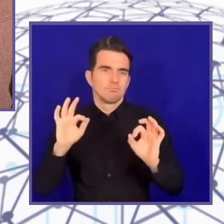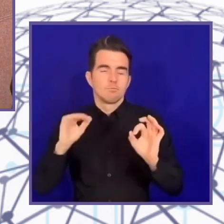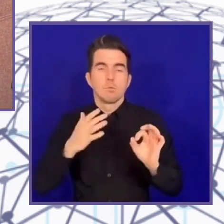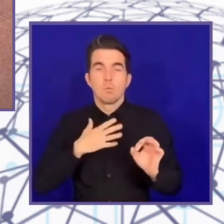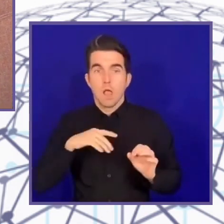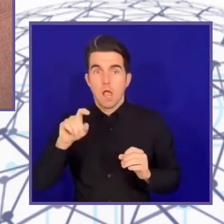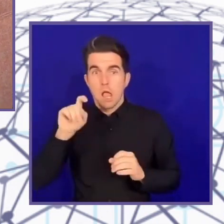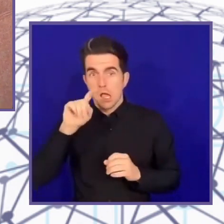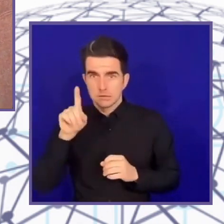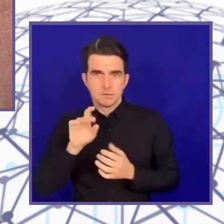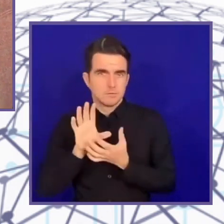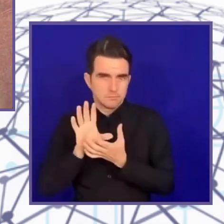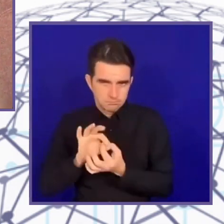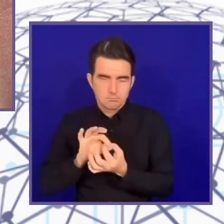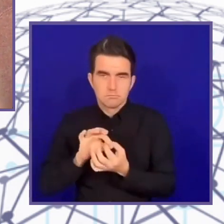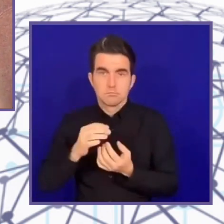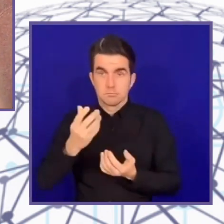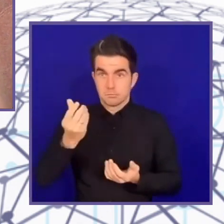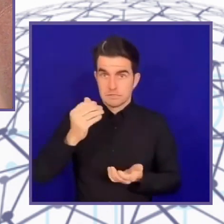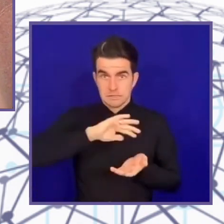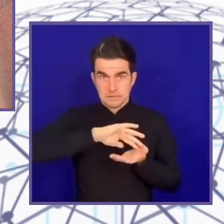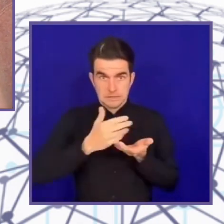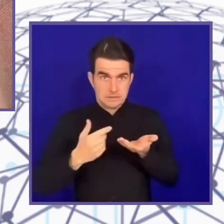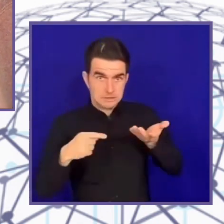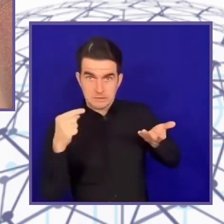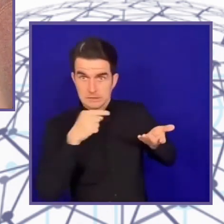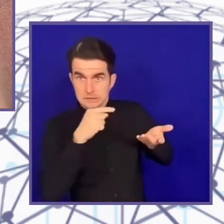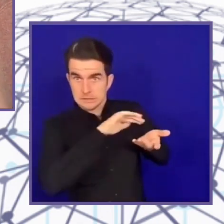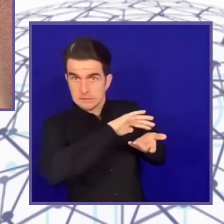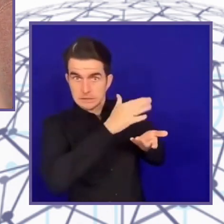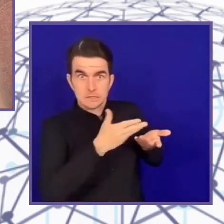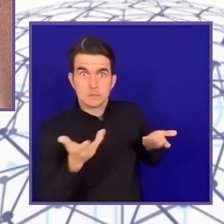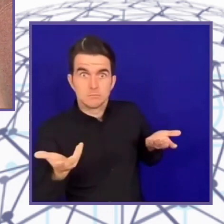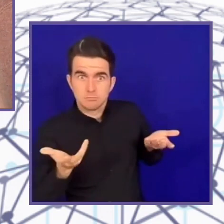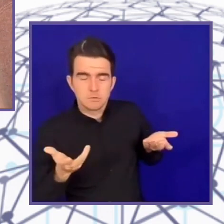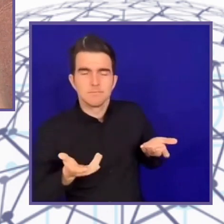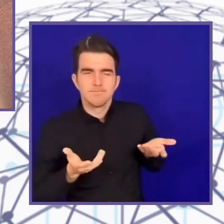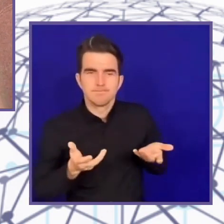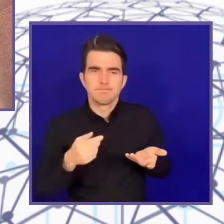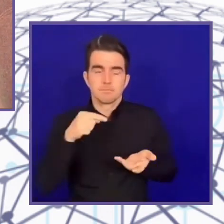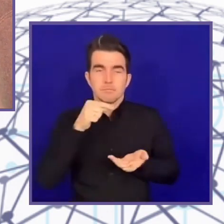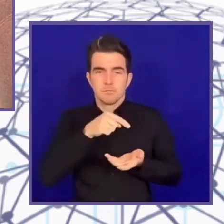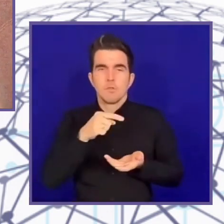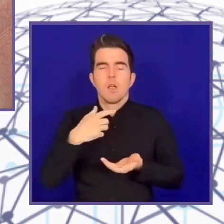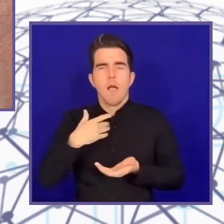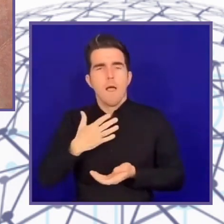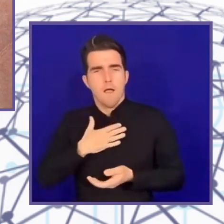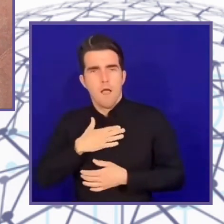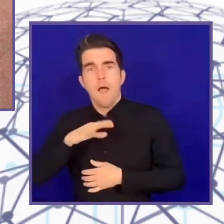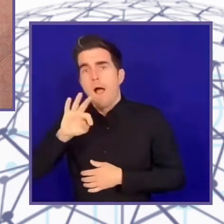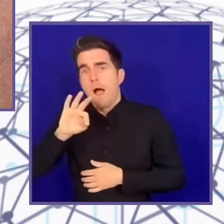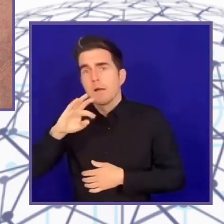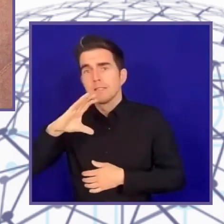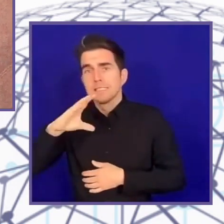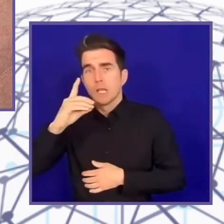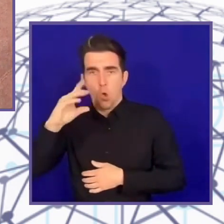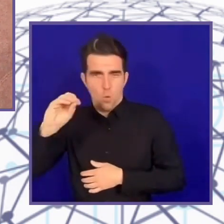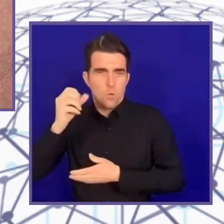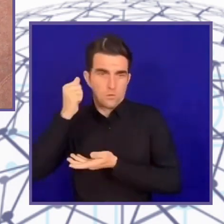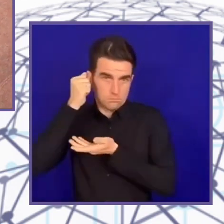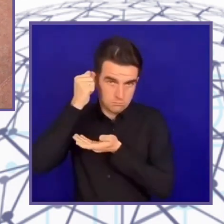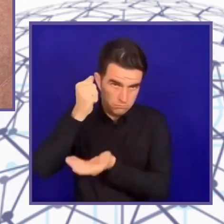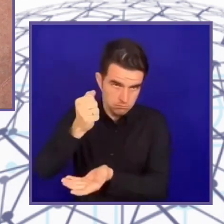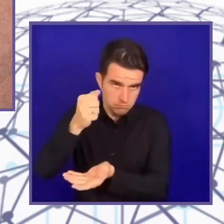must have a research component. So it's not an implementation fund as such, which makes it